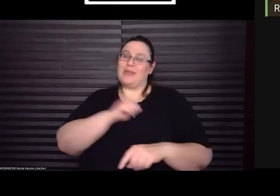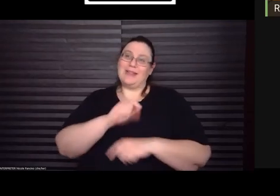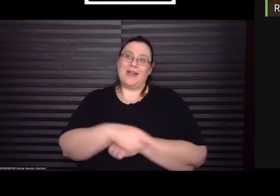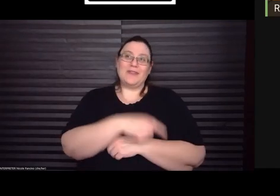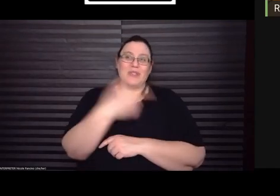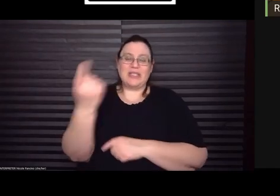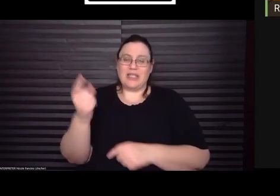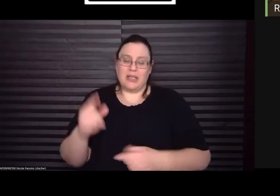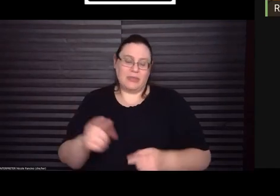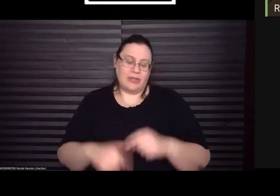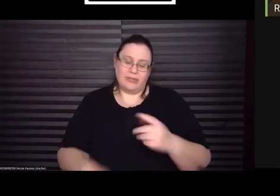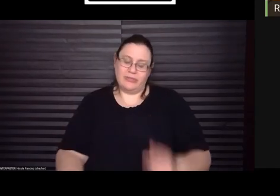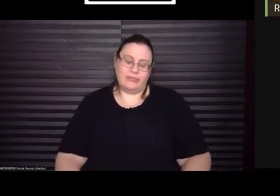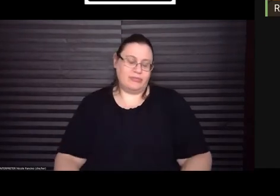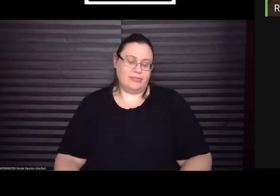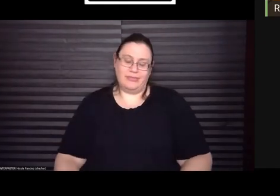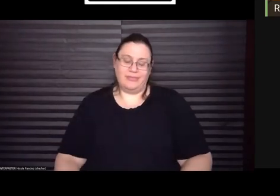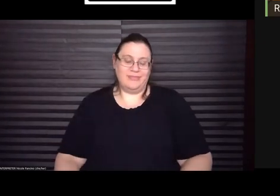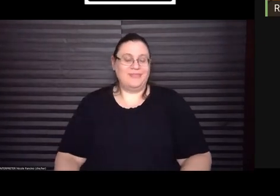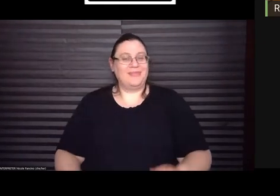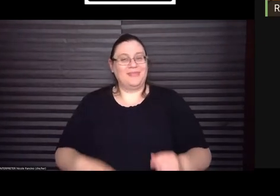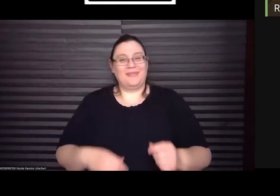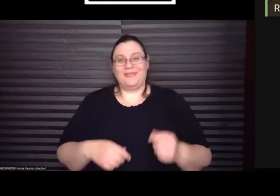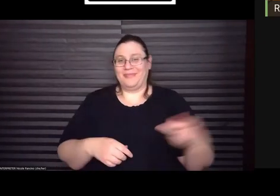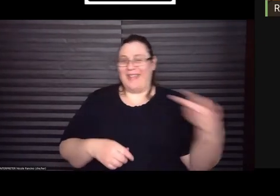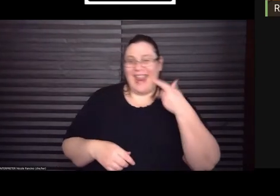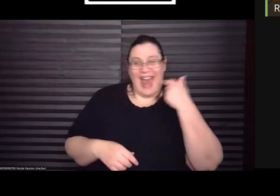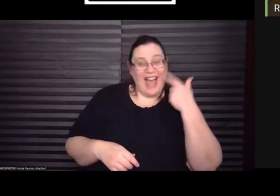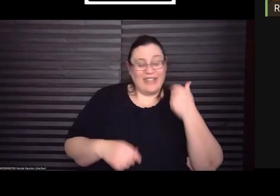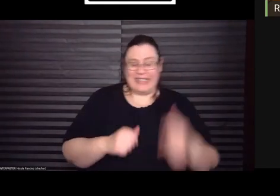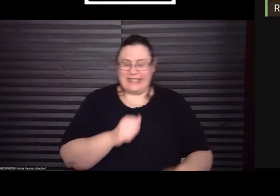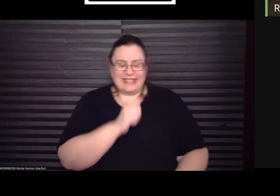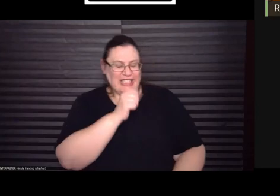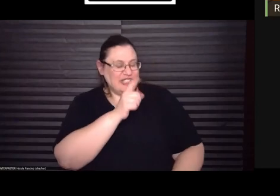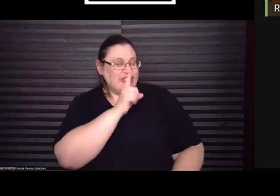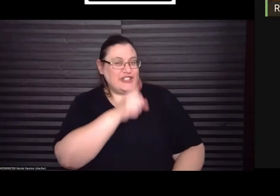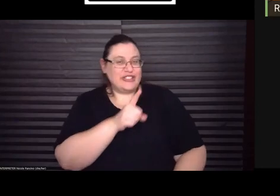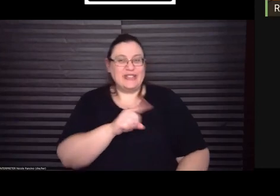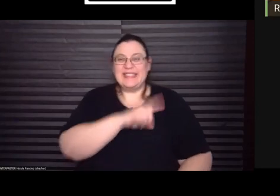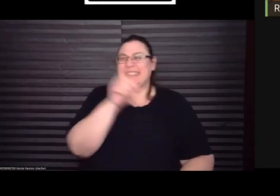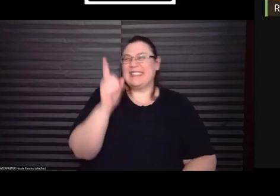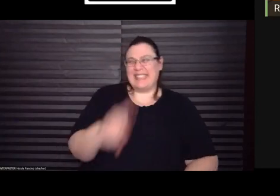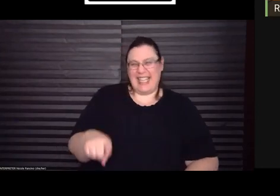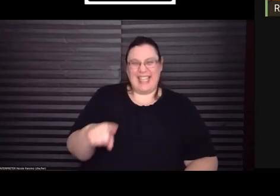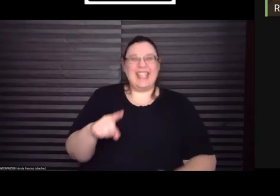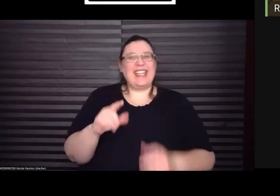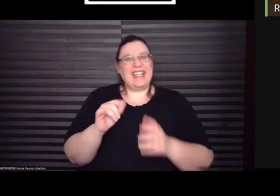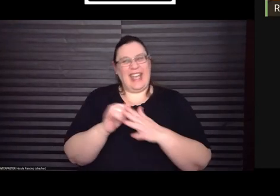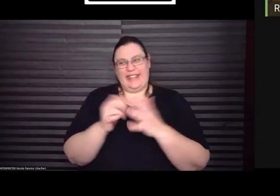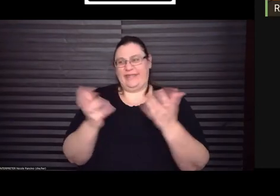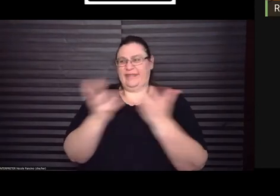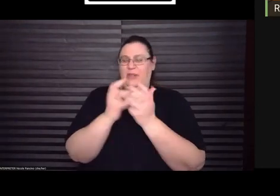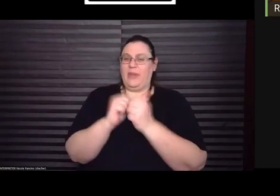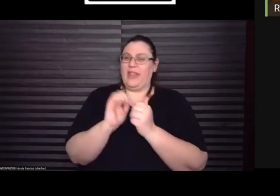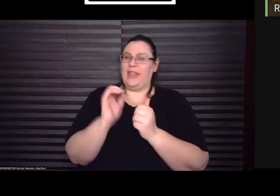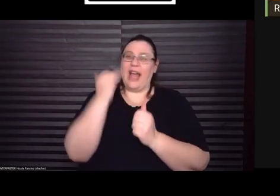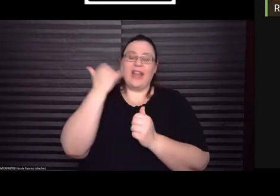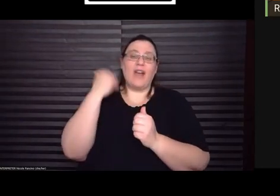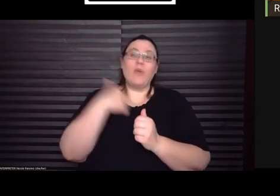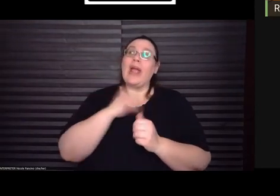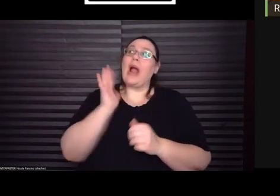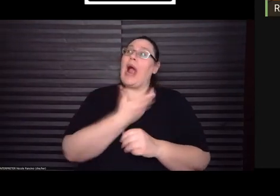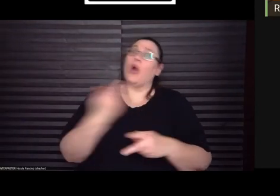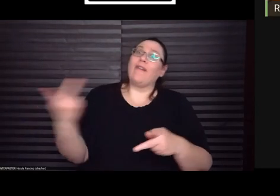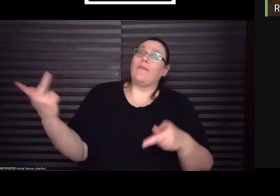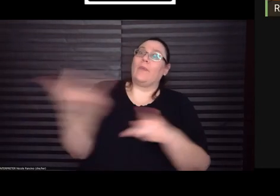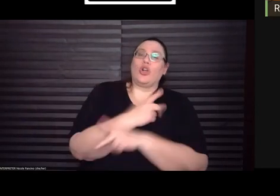to myself these days. But actually, that's not true at all. No, it feeds into the idea that we are our own worst